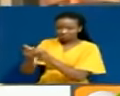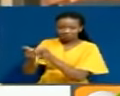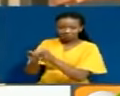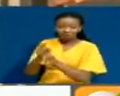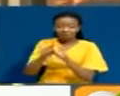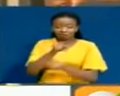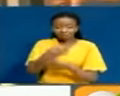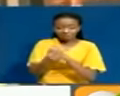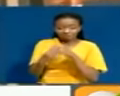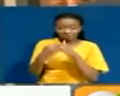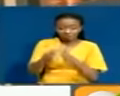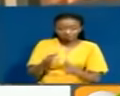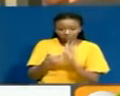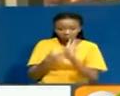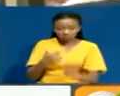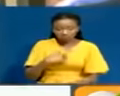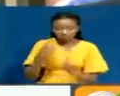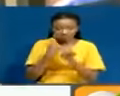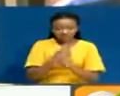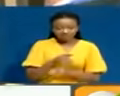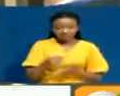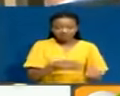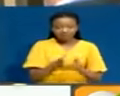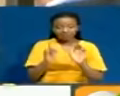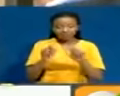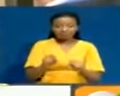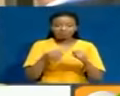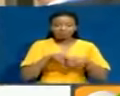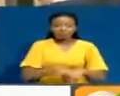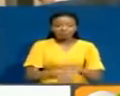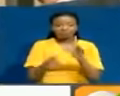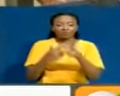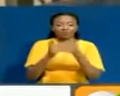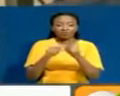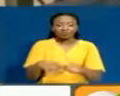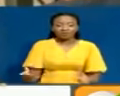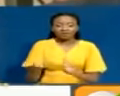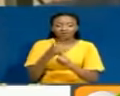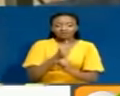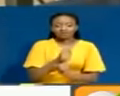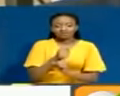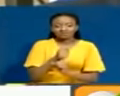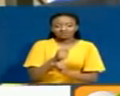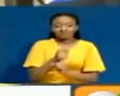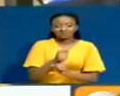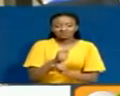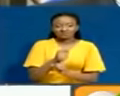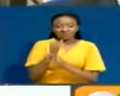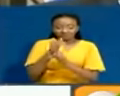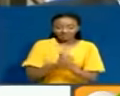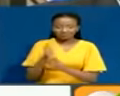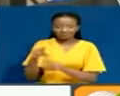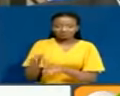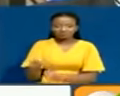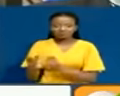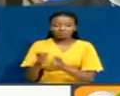They've shown me different routes to be followed until you reach the Lenana peak. And we've